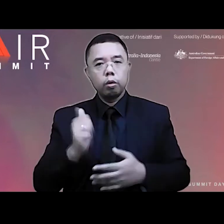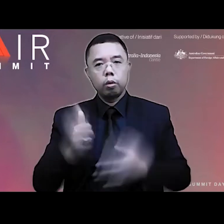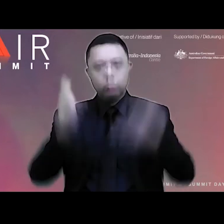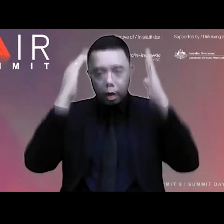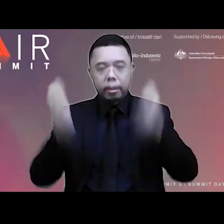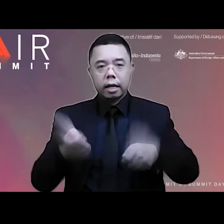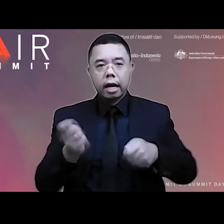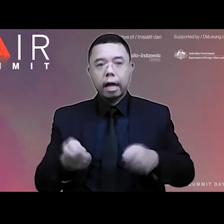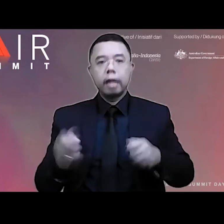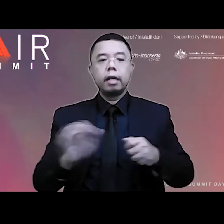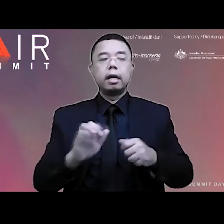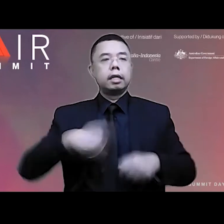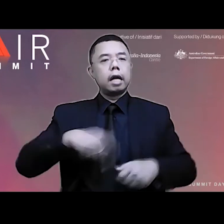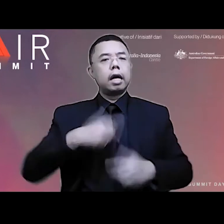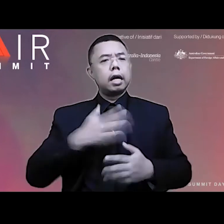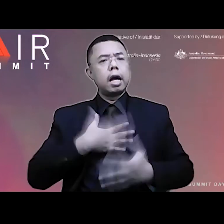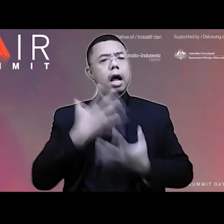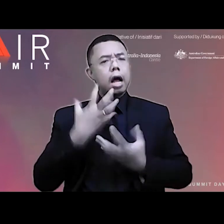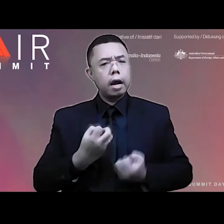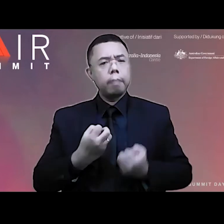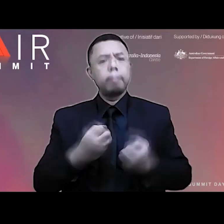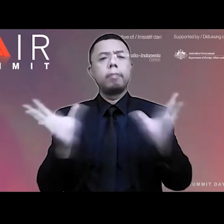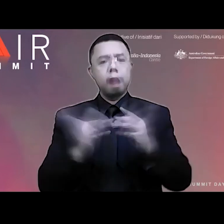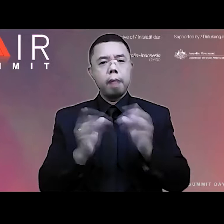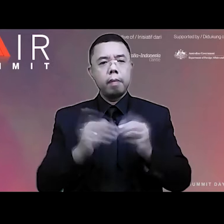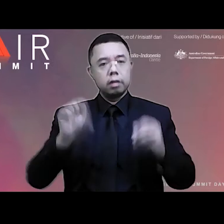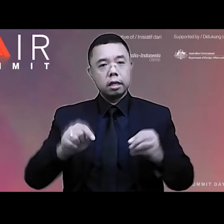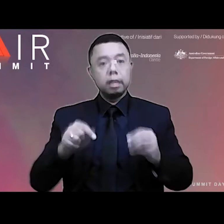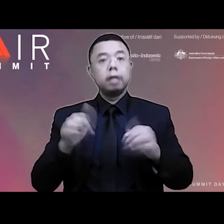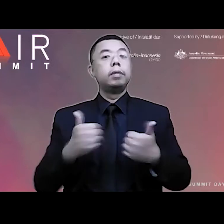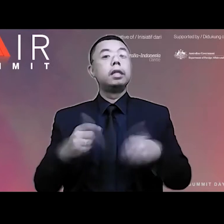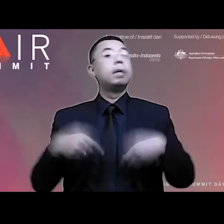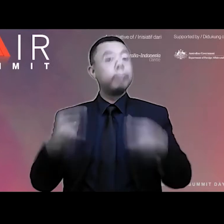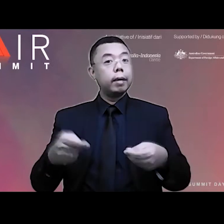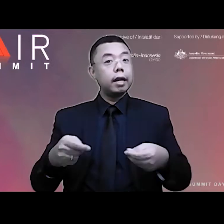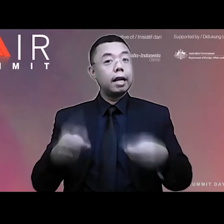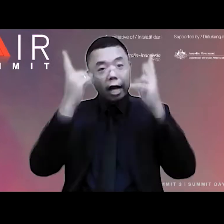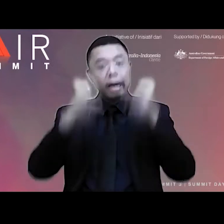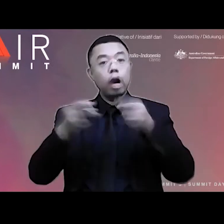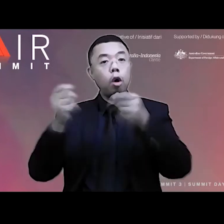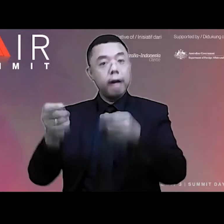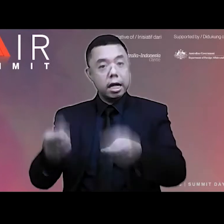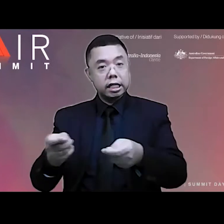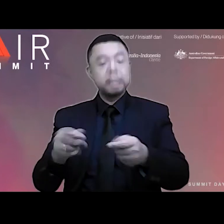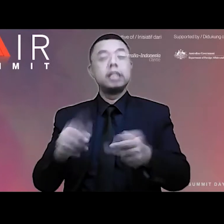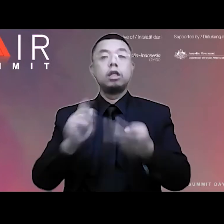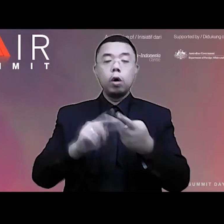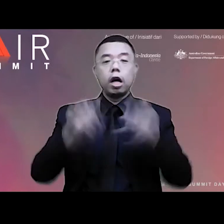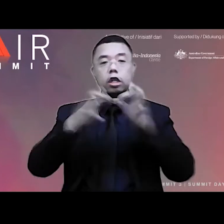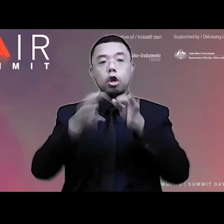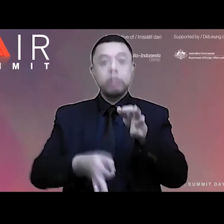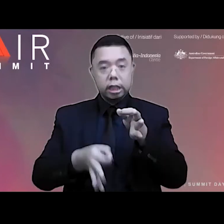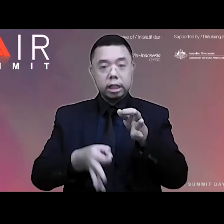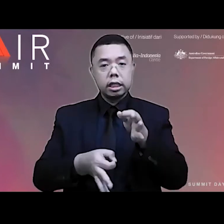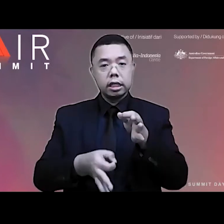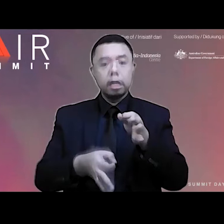provide recommendations as well as the solution for the government policies.